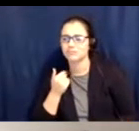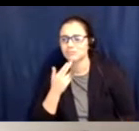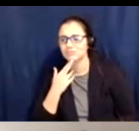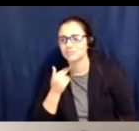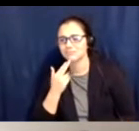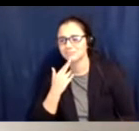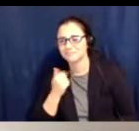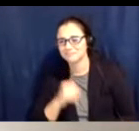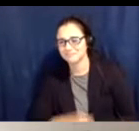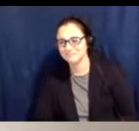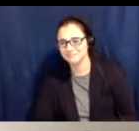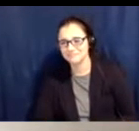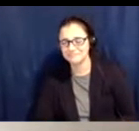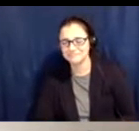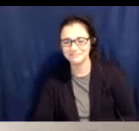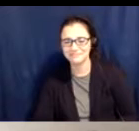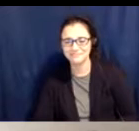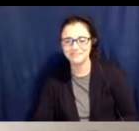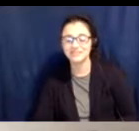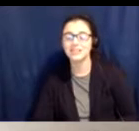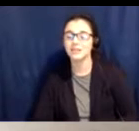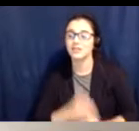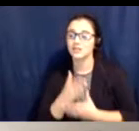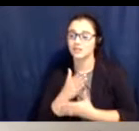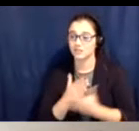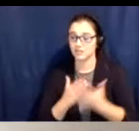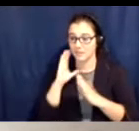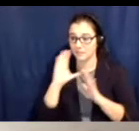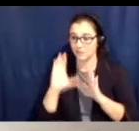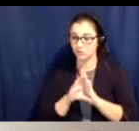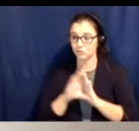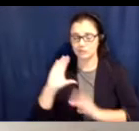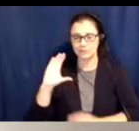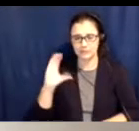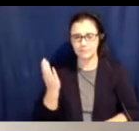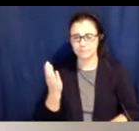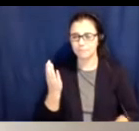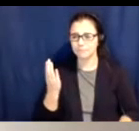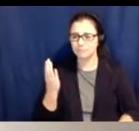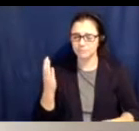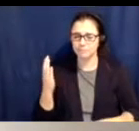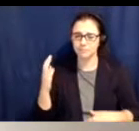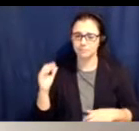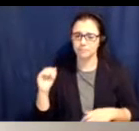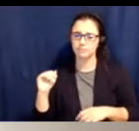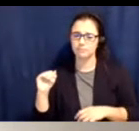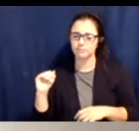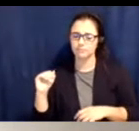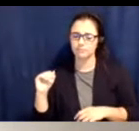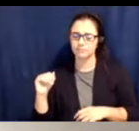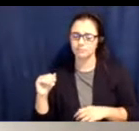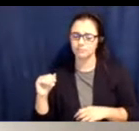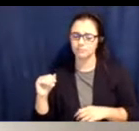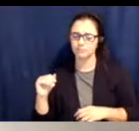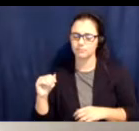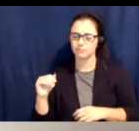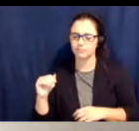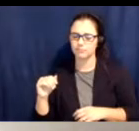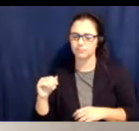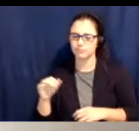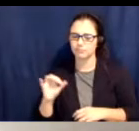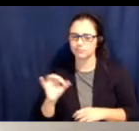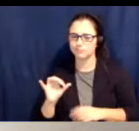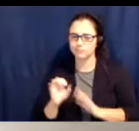yeah. uh, Um, but some of the pictures, it seemed to me that they were taking works, like